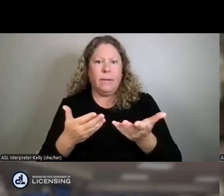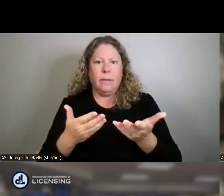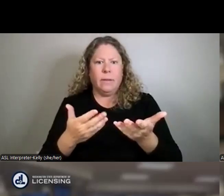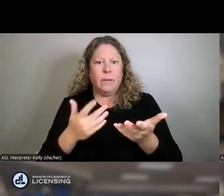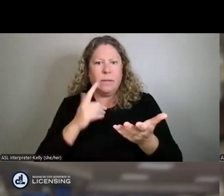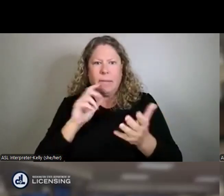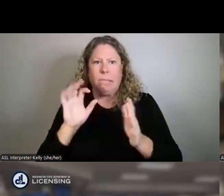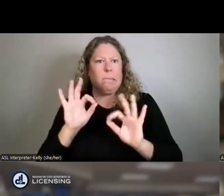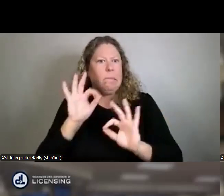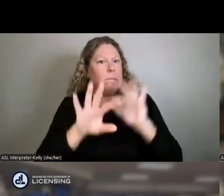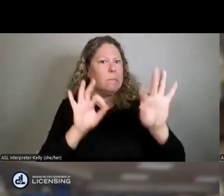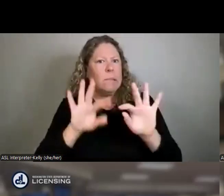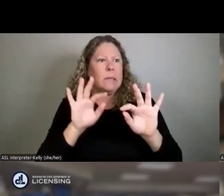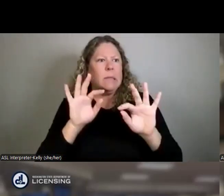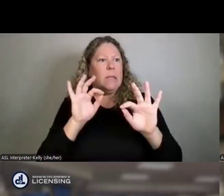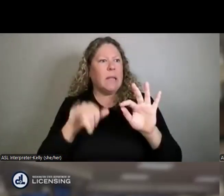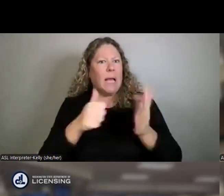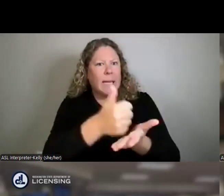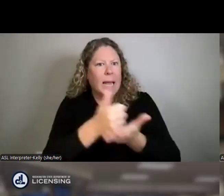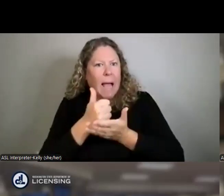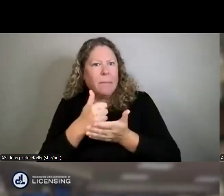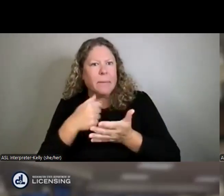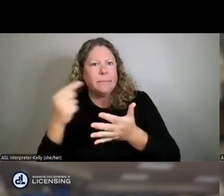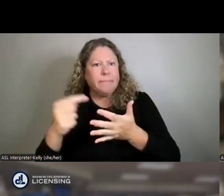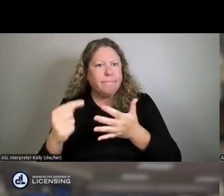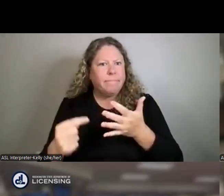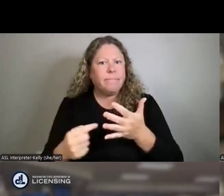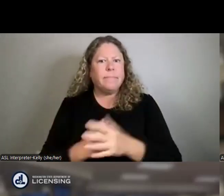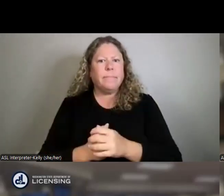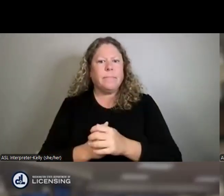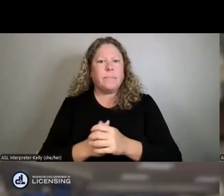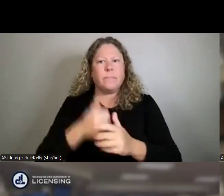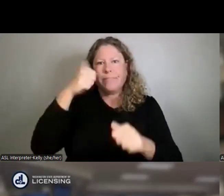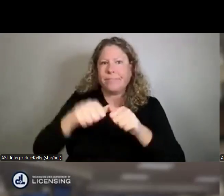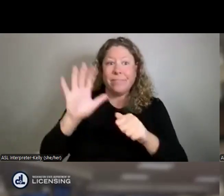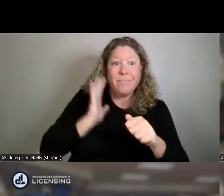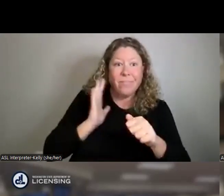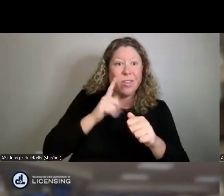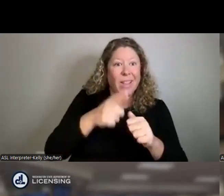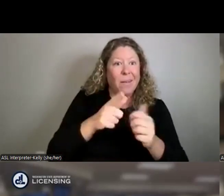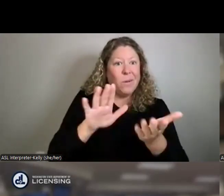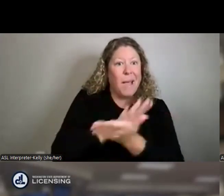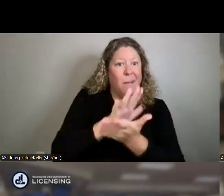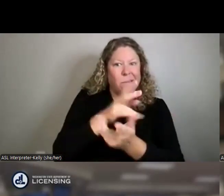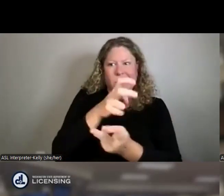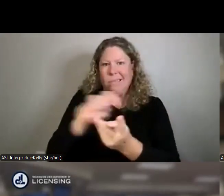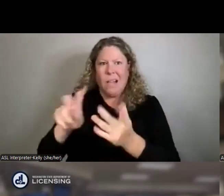share this could help us. Remember, they were going from paper to online, and